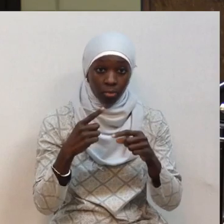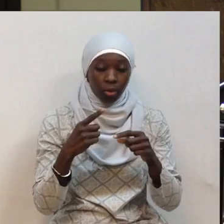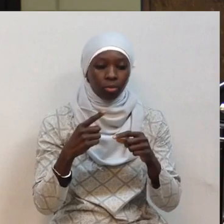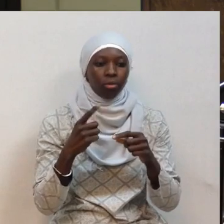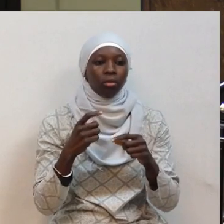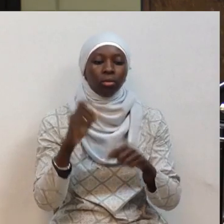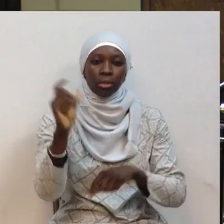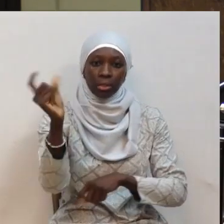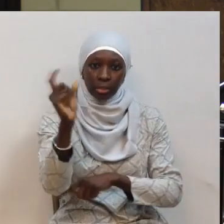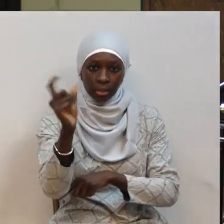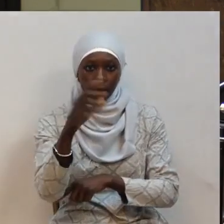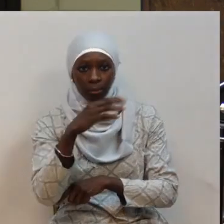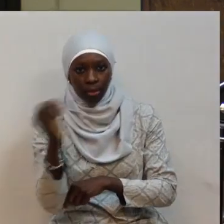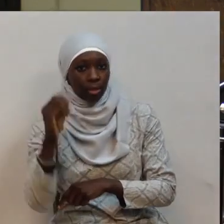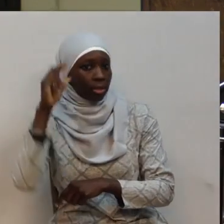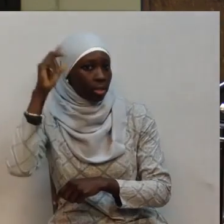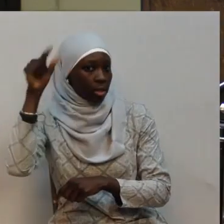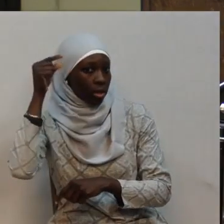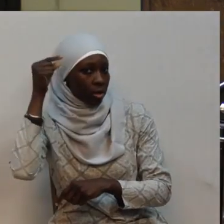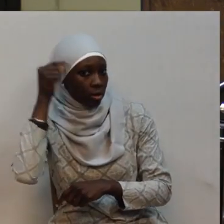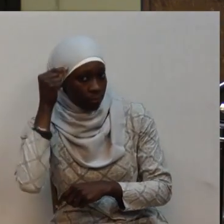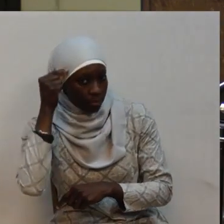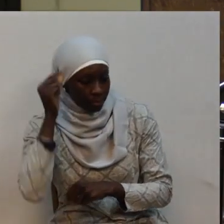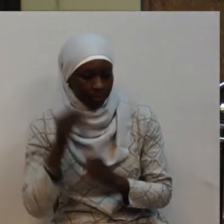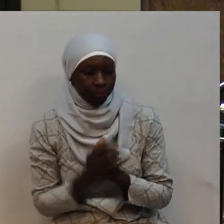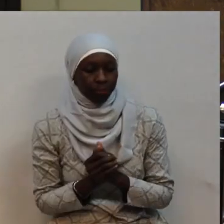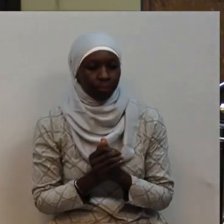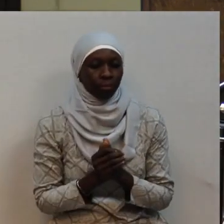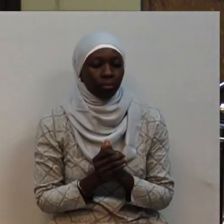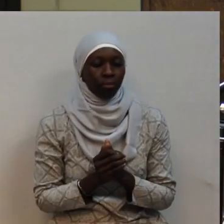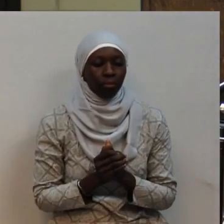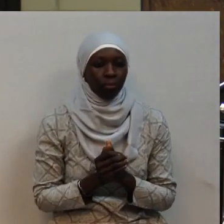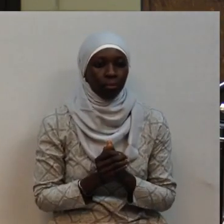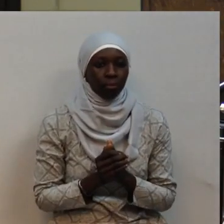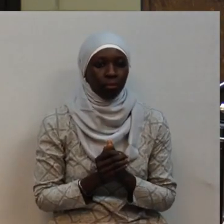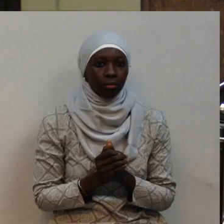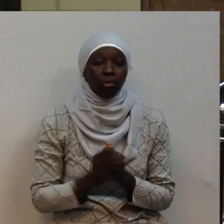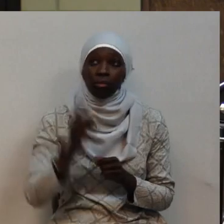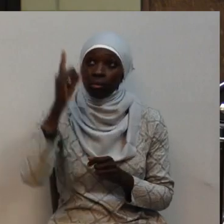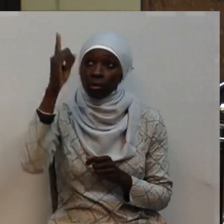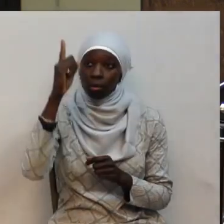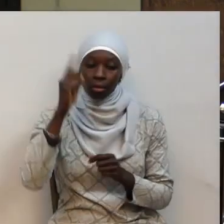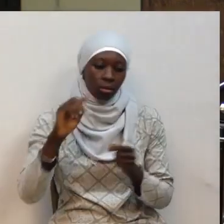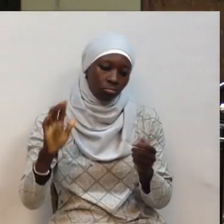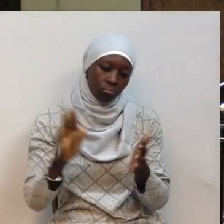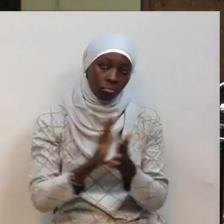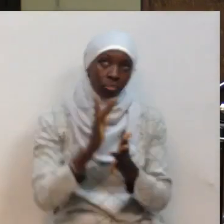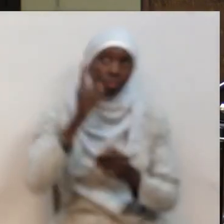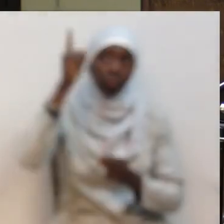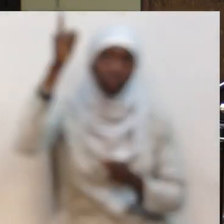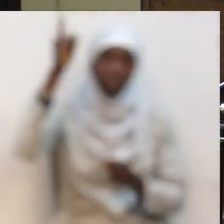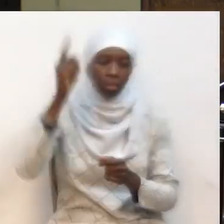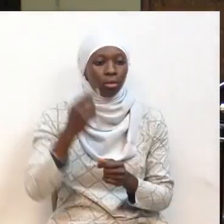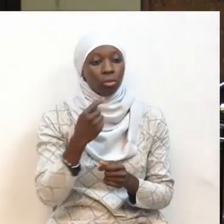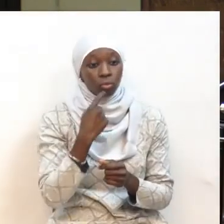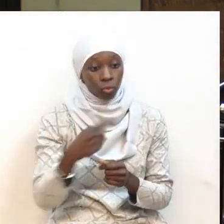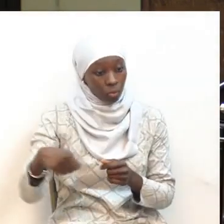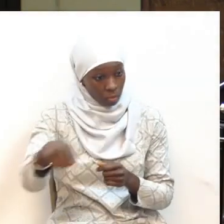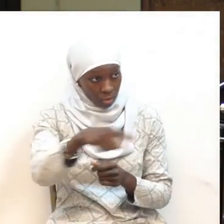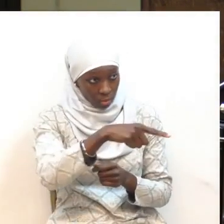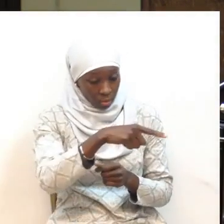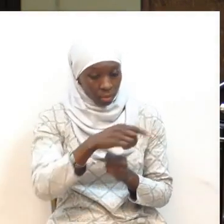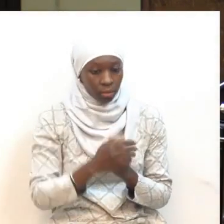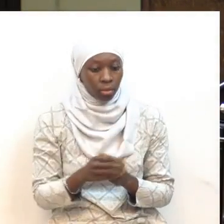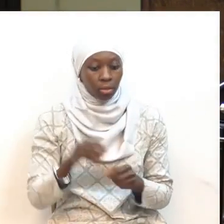and the system of governance. Allah subhanahu wa ta'ala has told us in